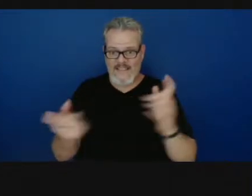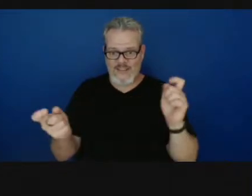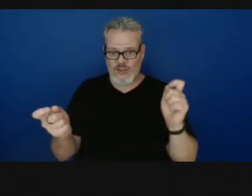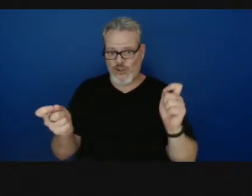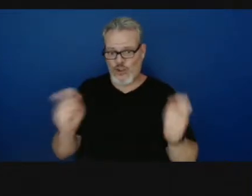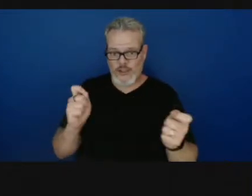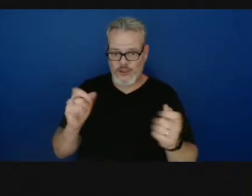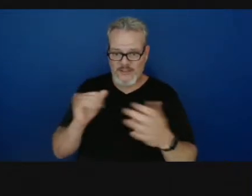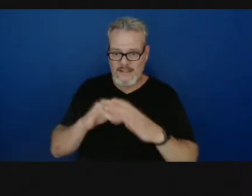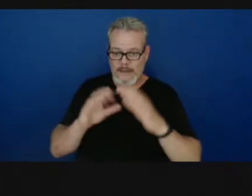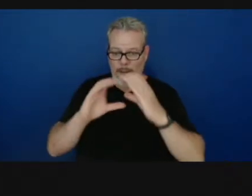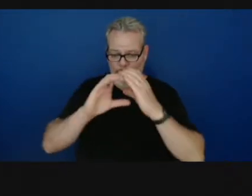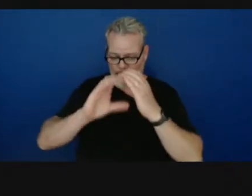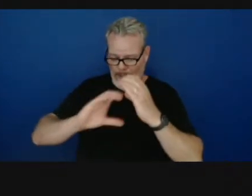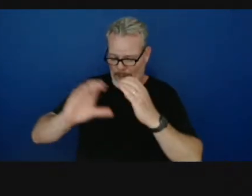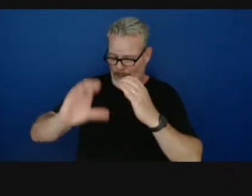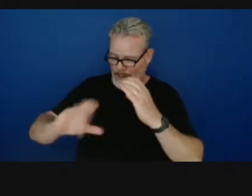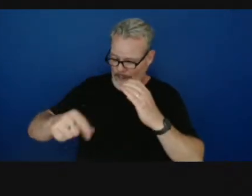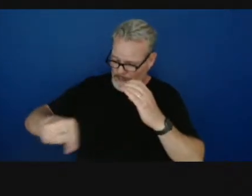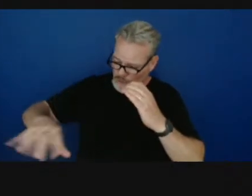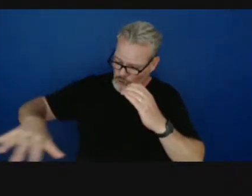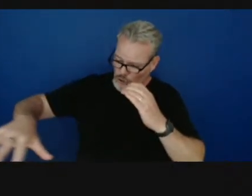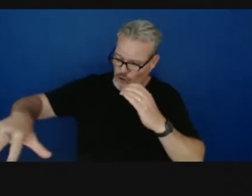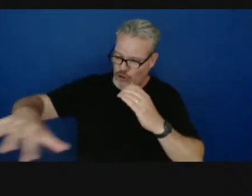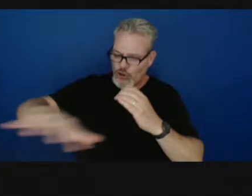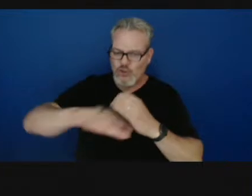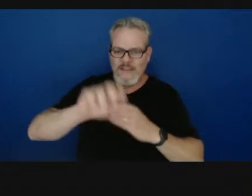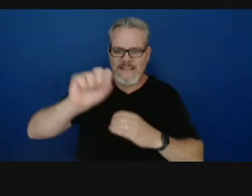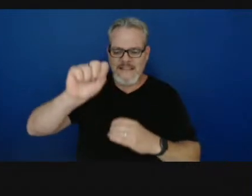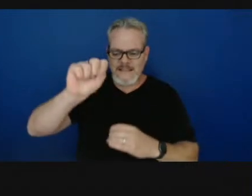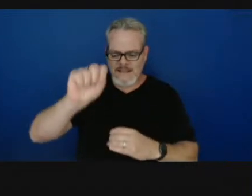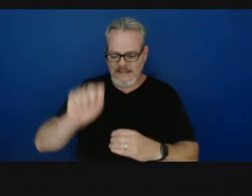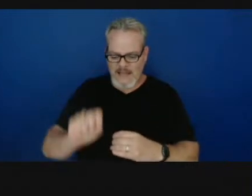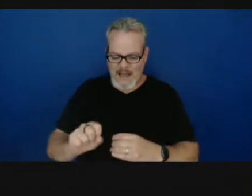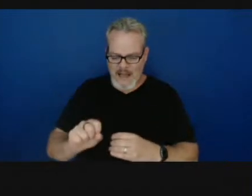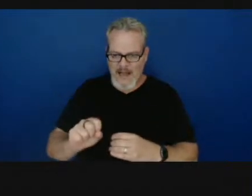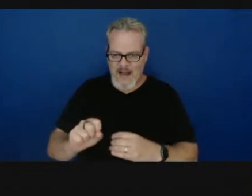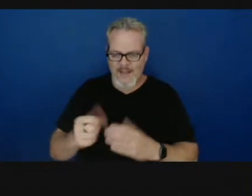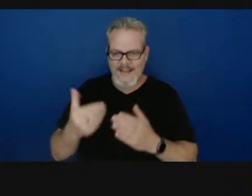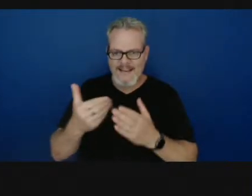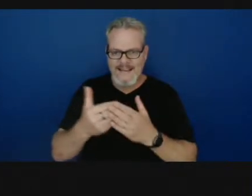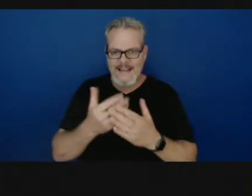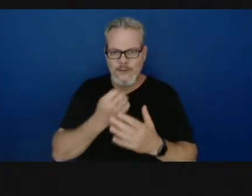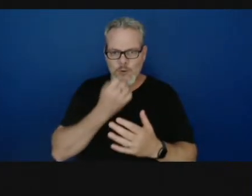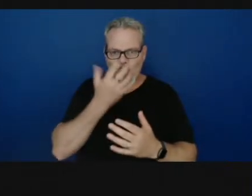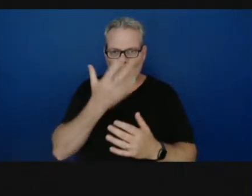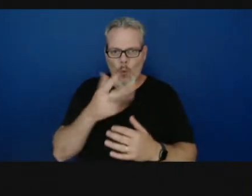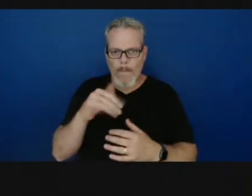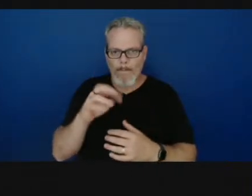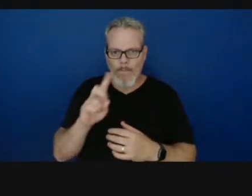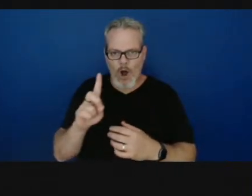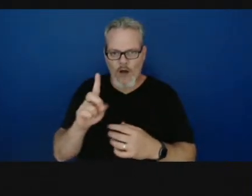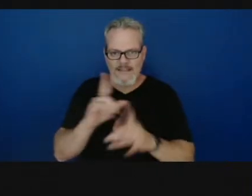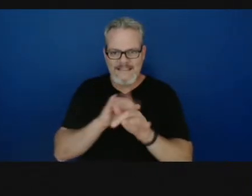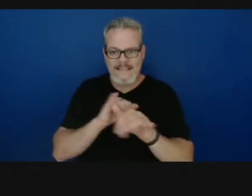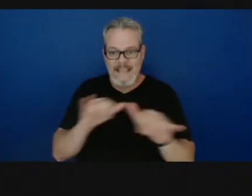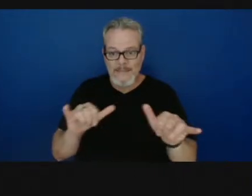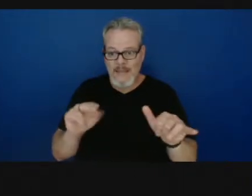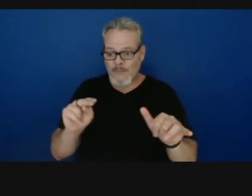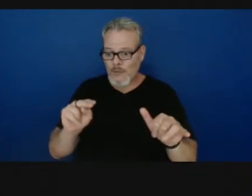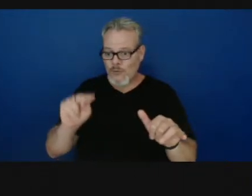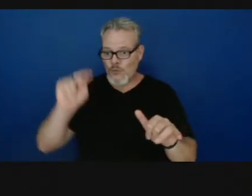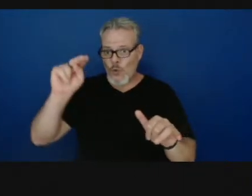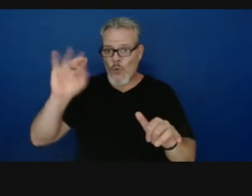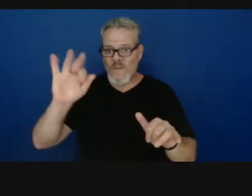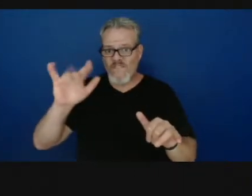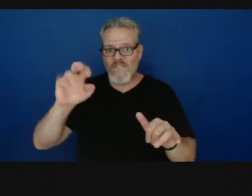primarily moving along the southern edge and working towards the A'alenui Warm Pond, while these northern flanks are still expanding as